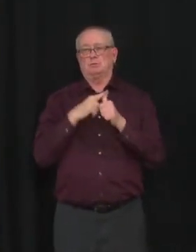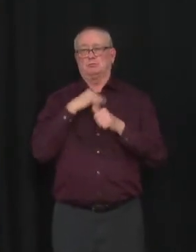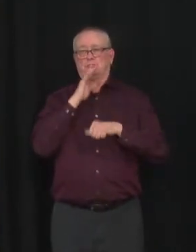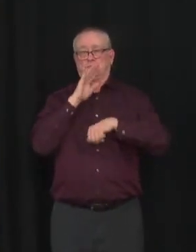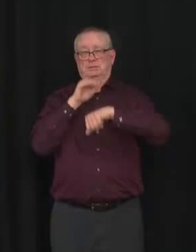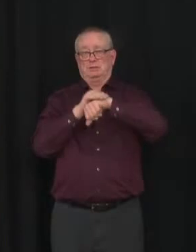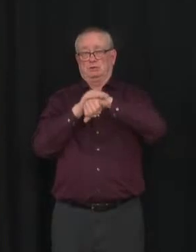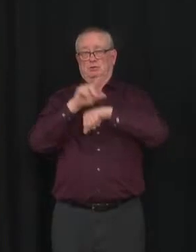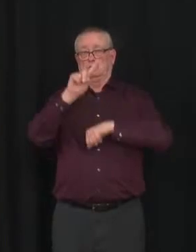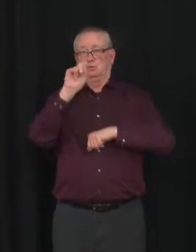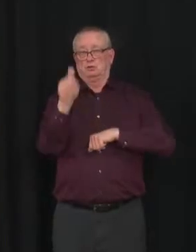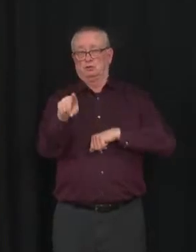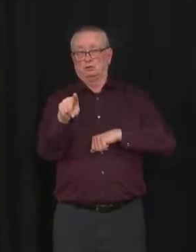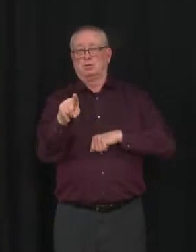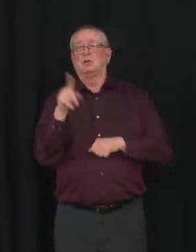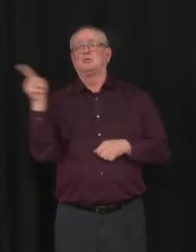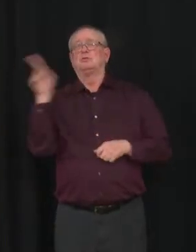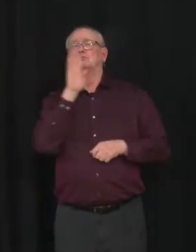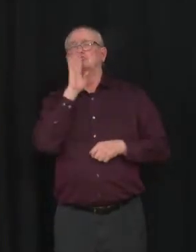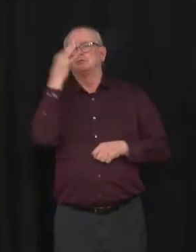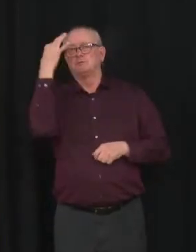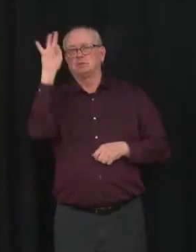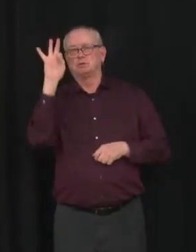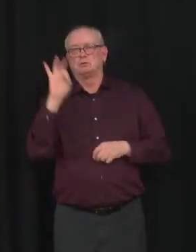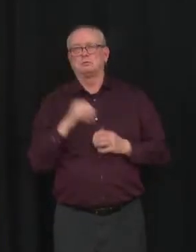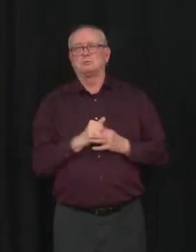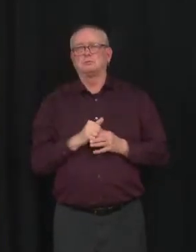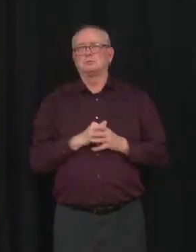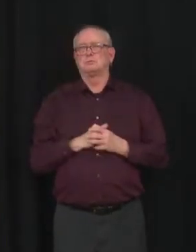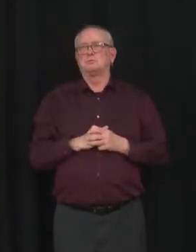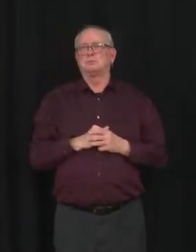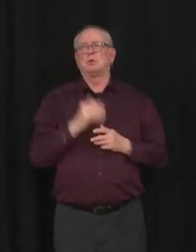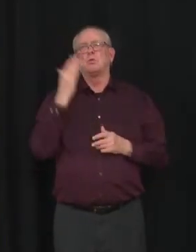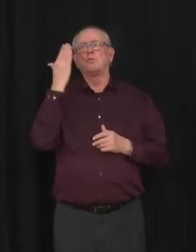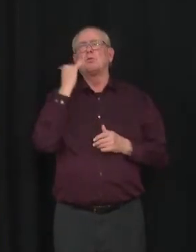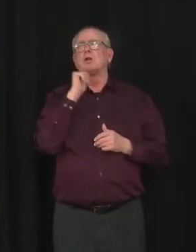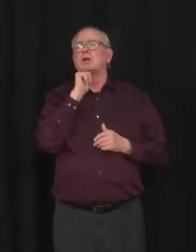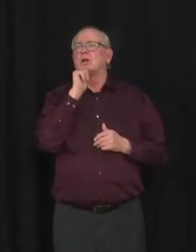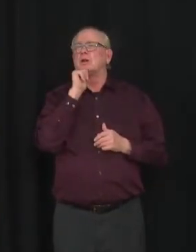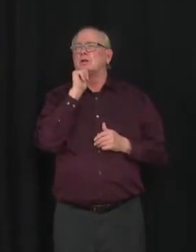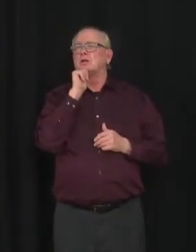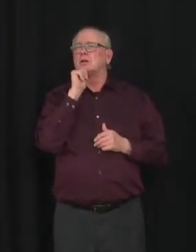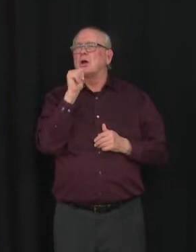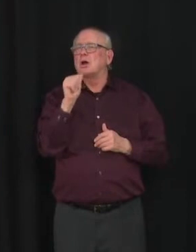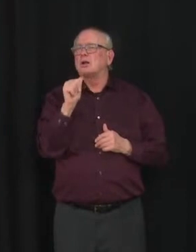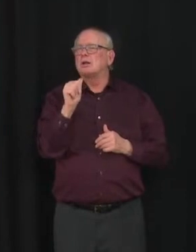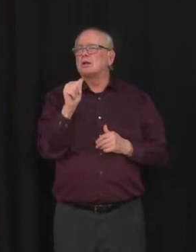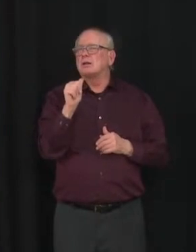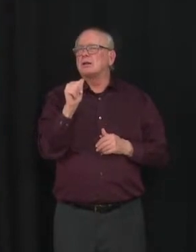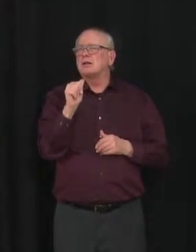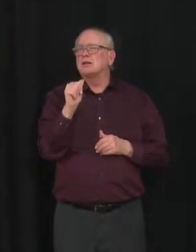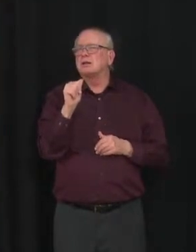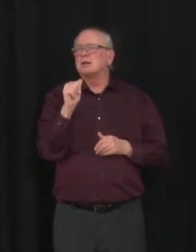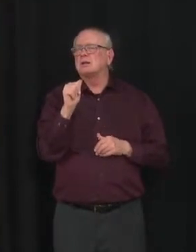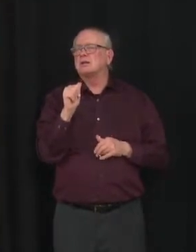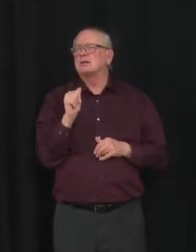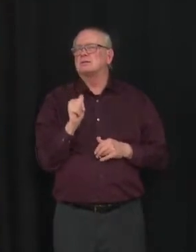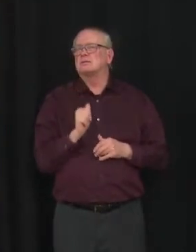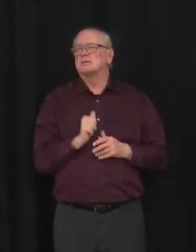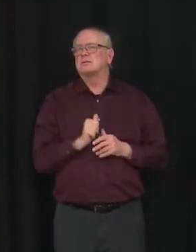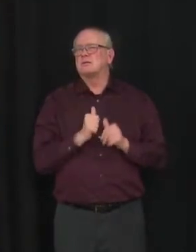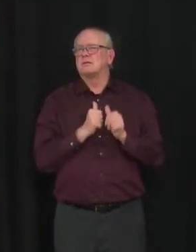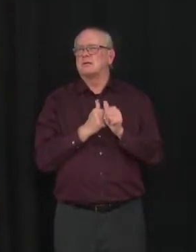why not put in place or announce measures similar to those that have been implemented in or